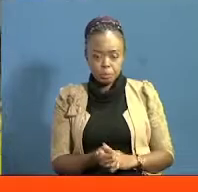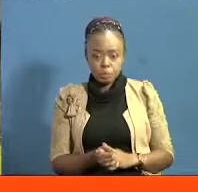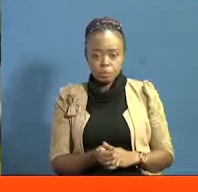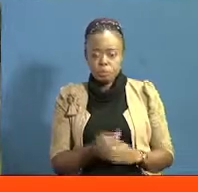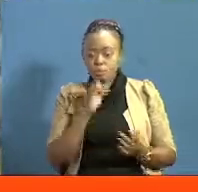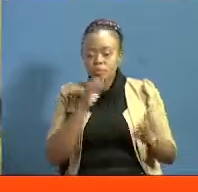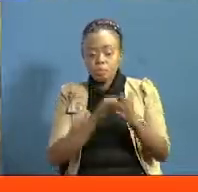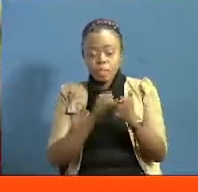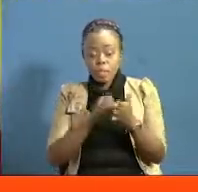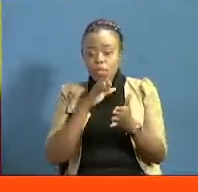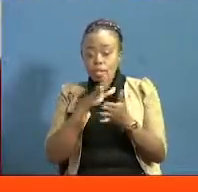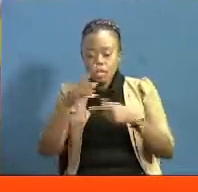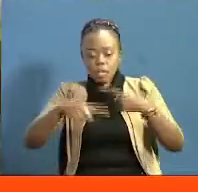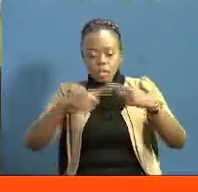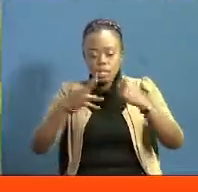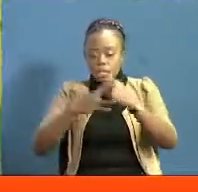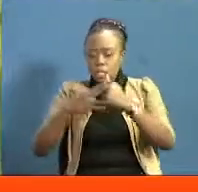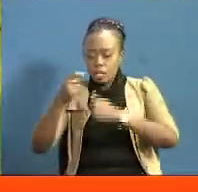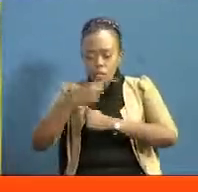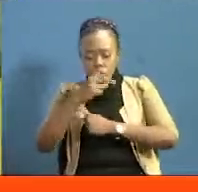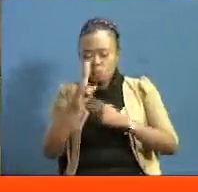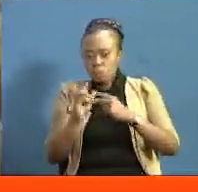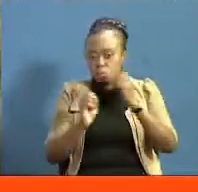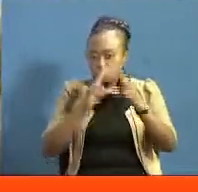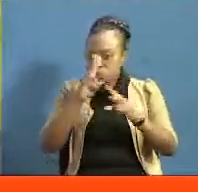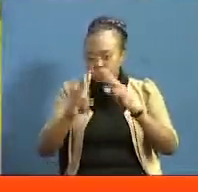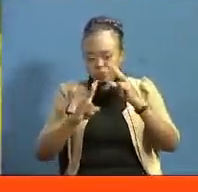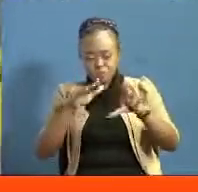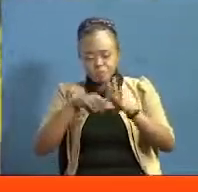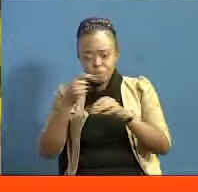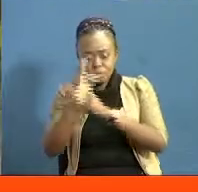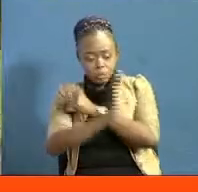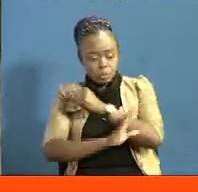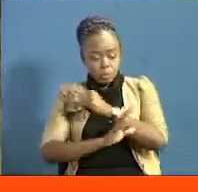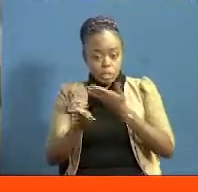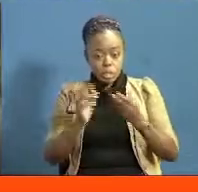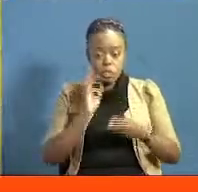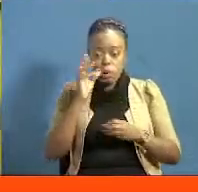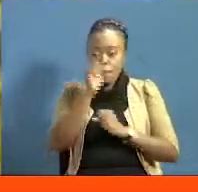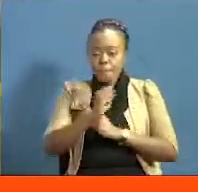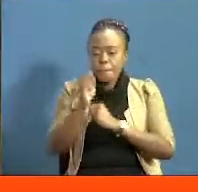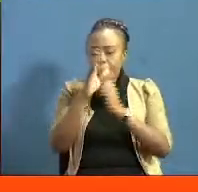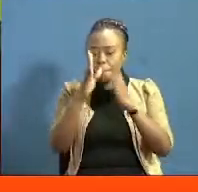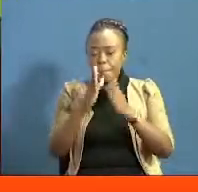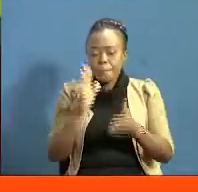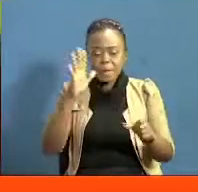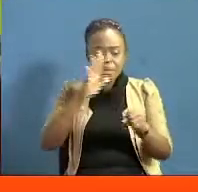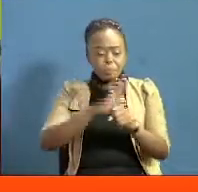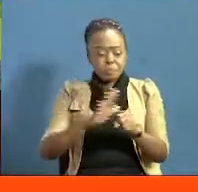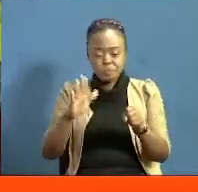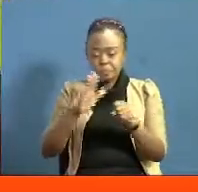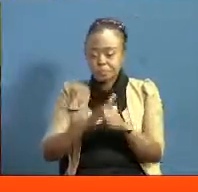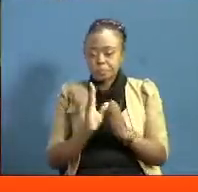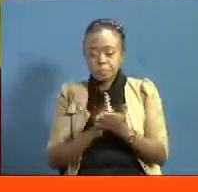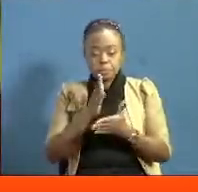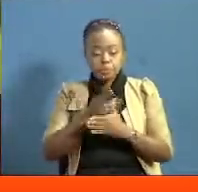It is about 9 months to the 2022 general elections in the country. Politicians are muscling up to